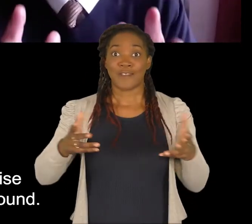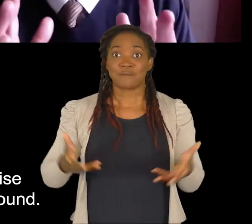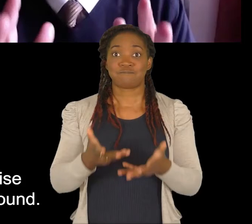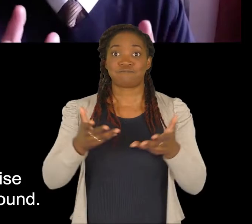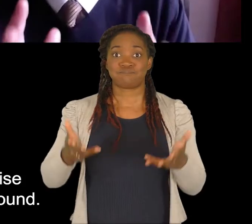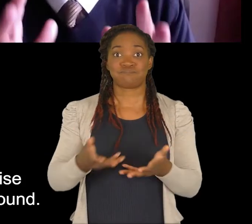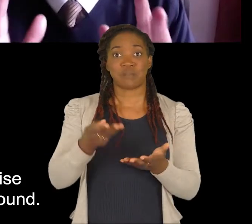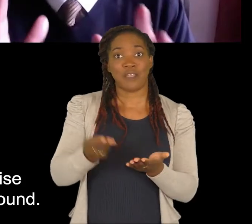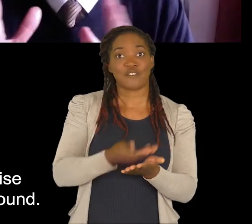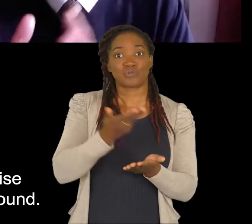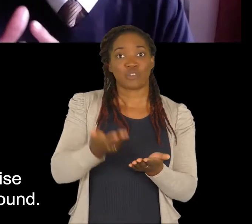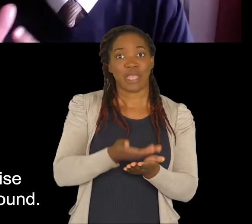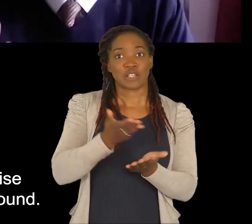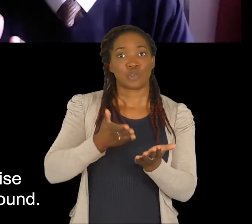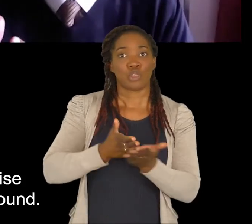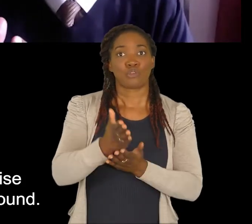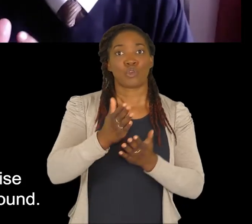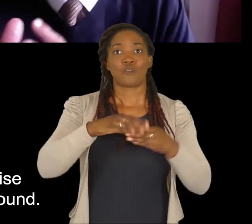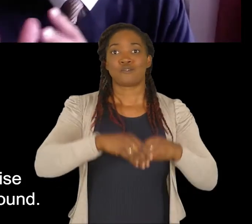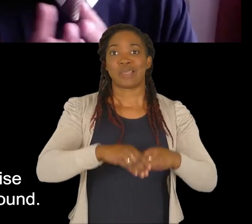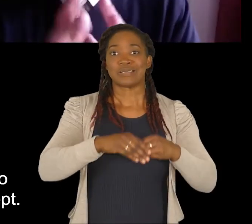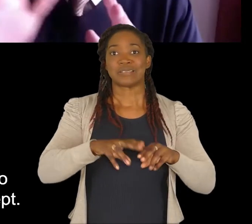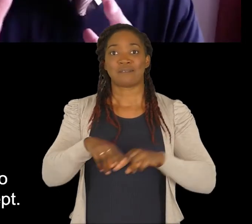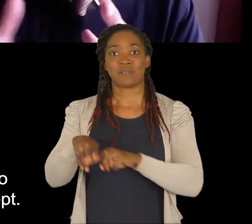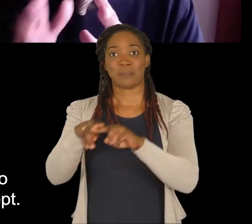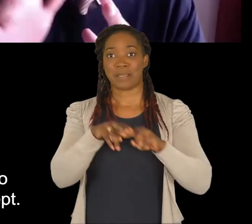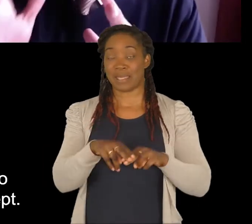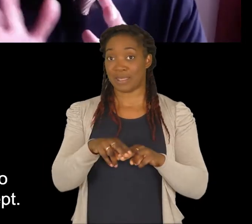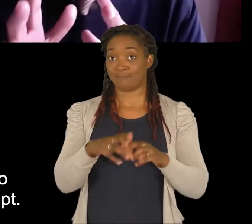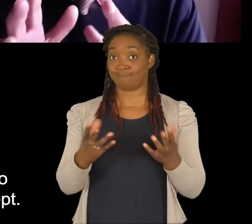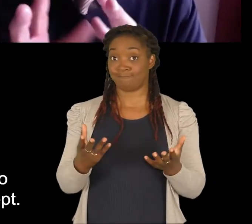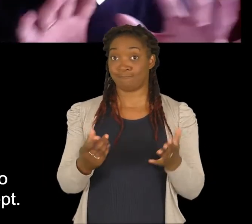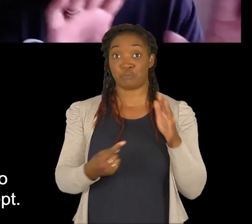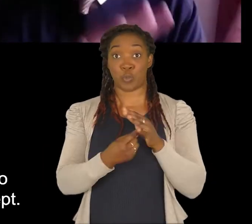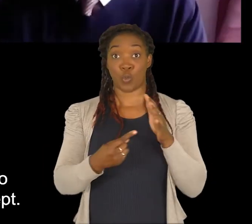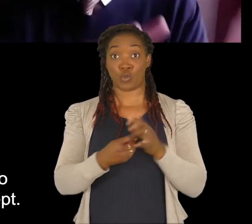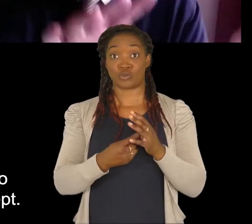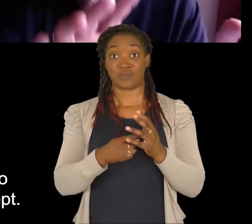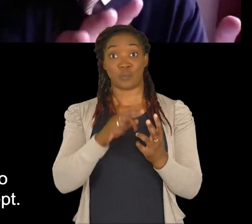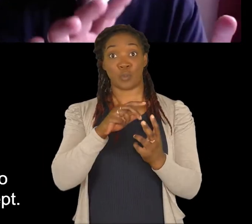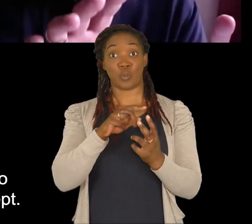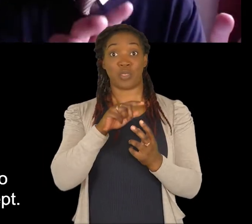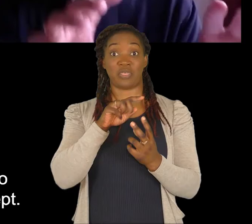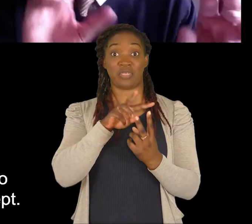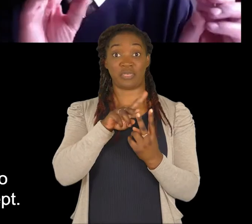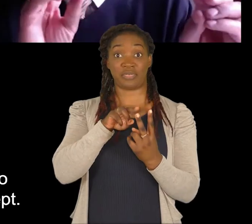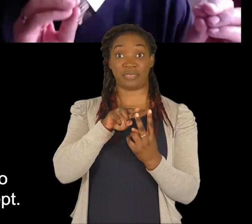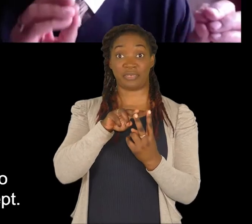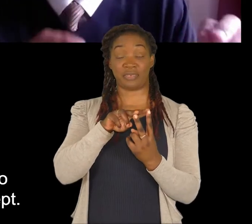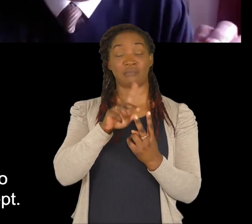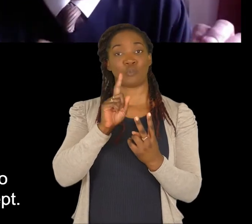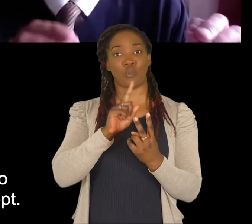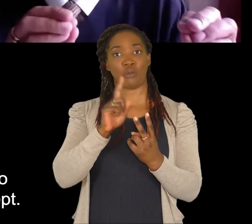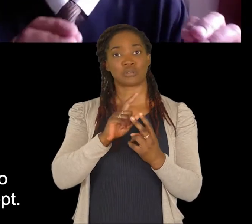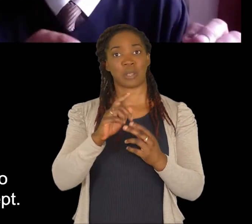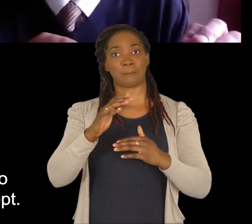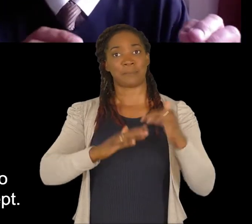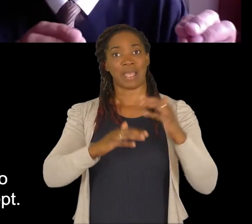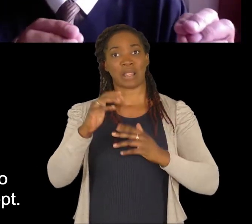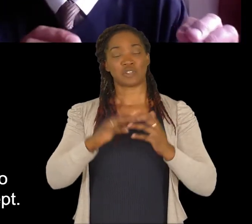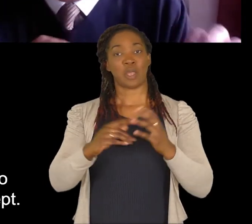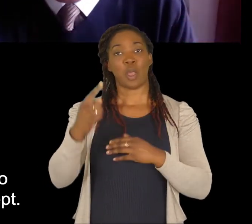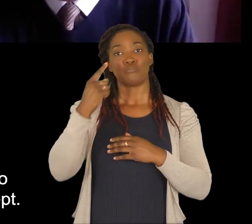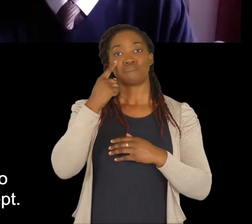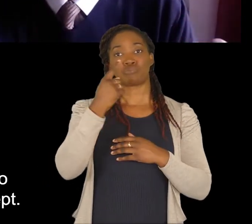try and raise some money through the friends and family round. And the critical thing to do with those two funding rounds is to build a